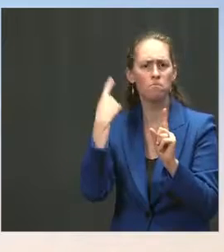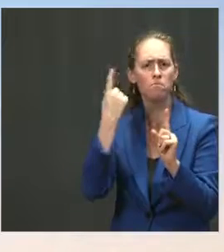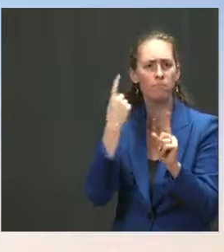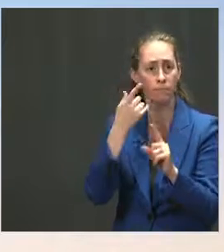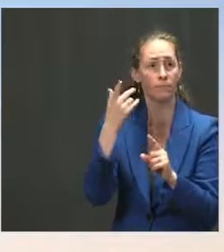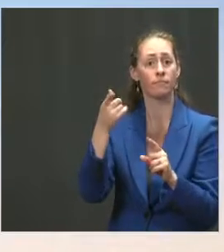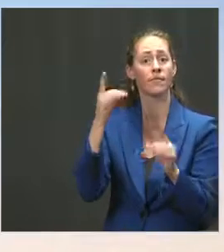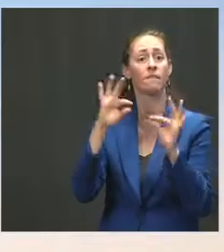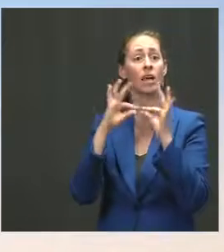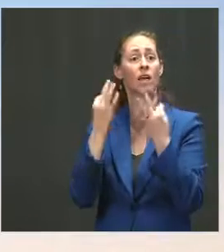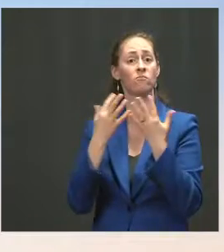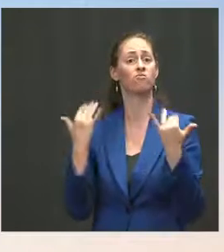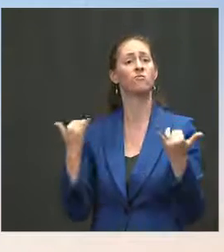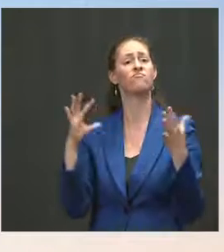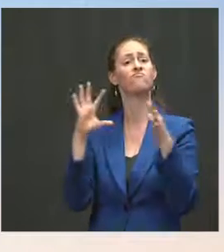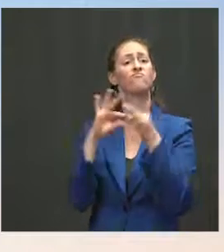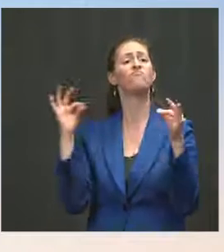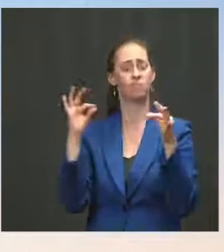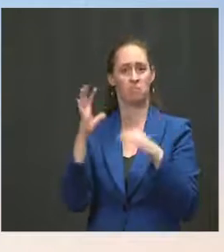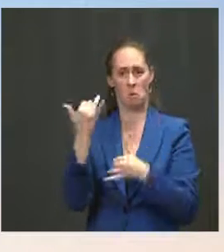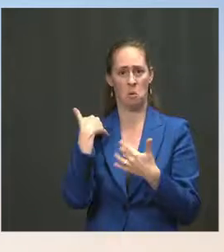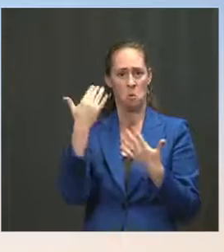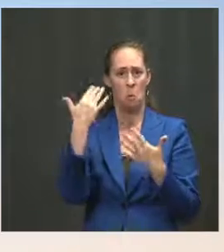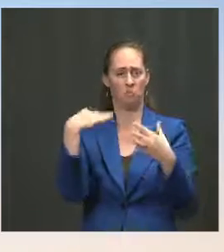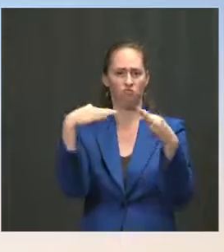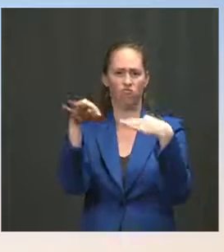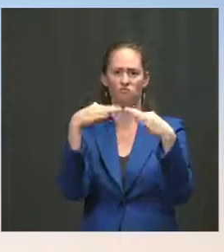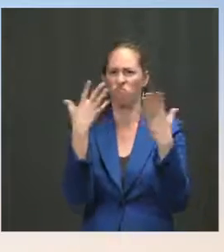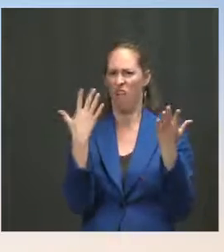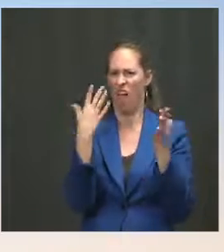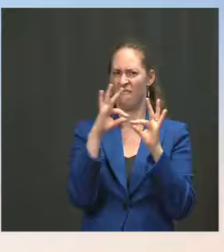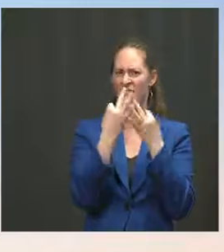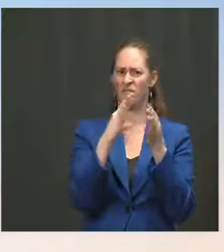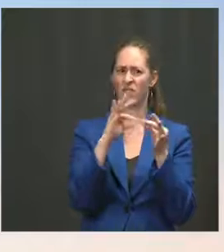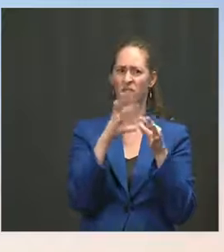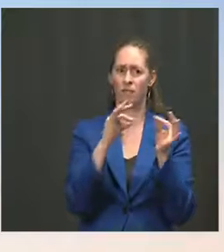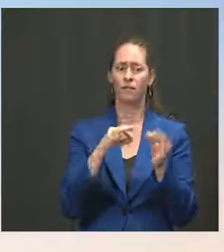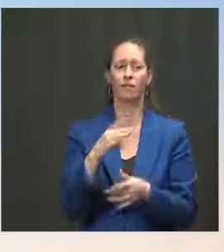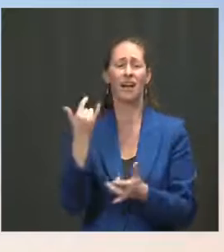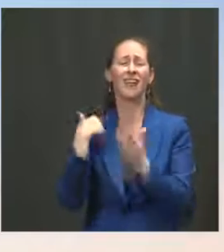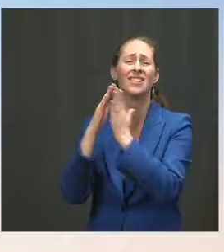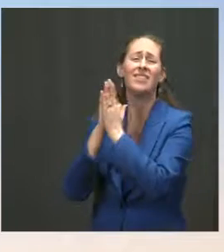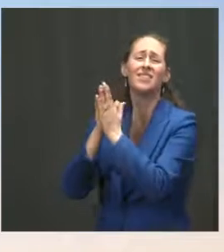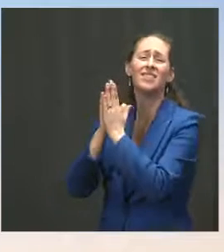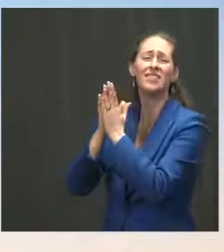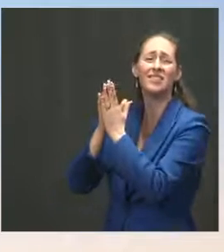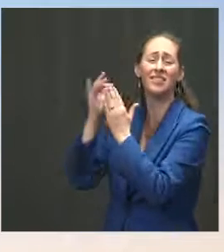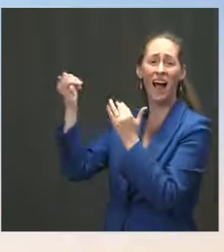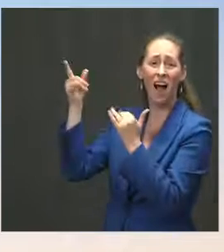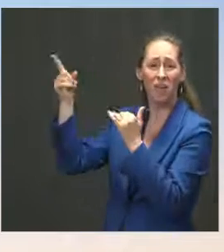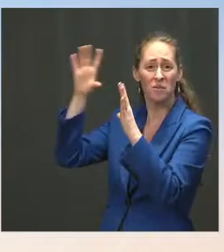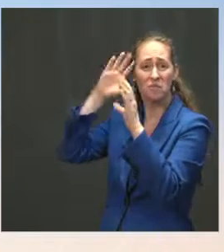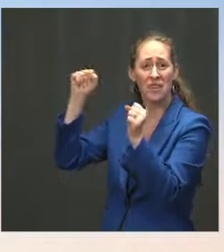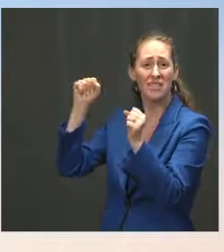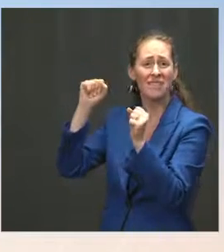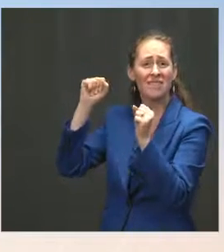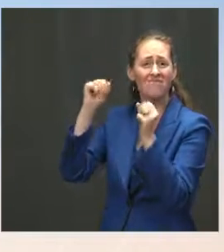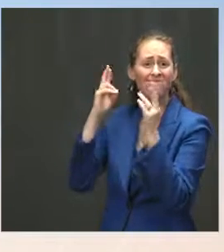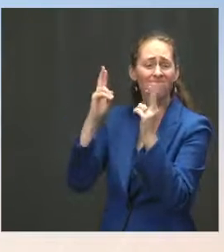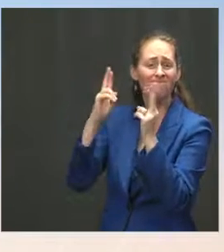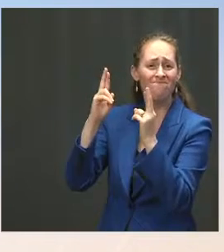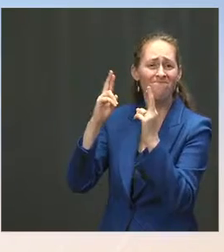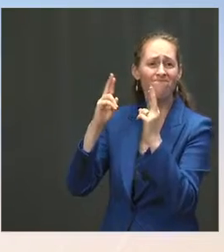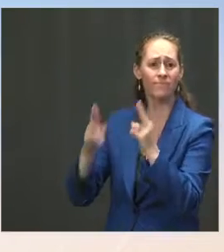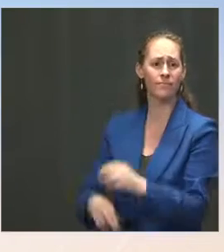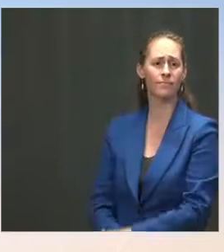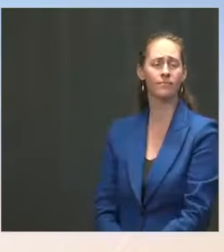you. We are now imploring a third president to communicate to his administration that Austin's secure